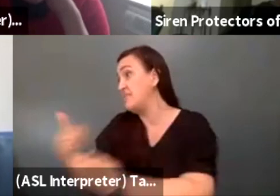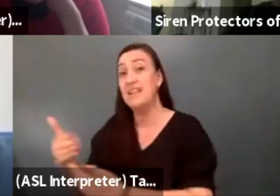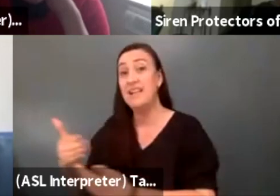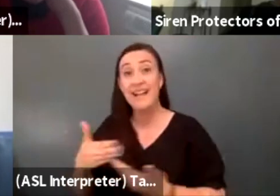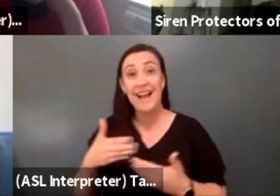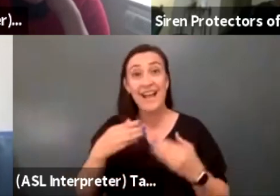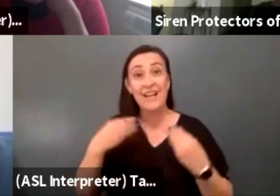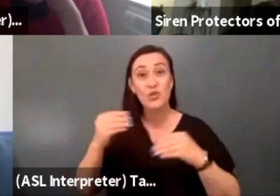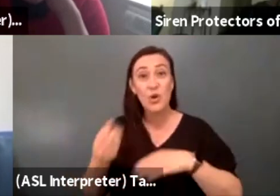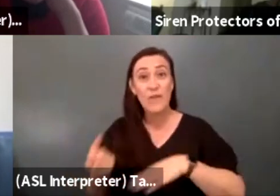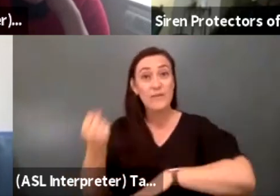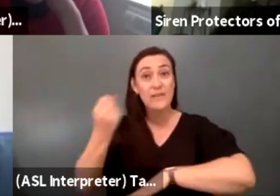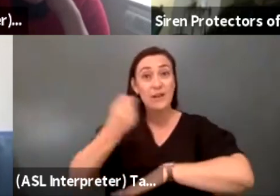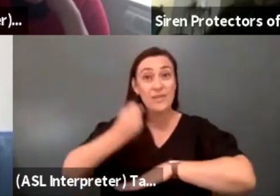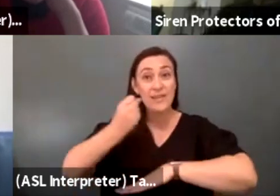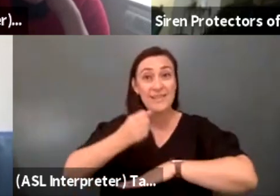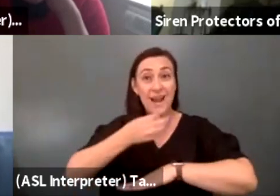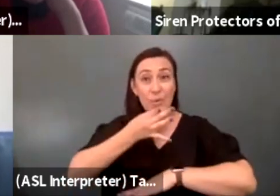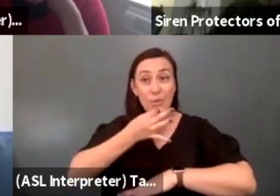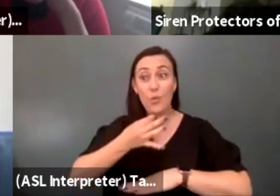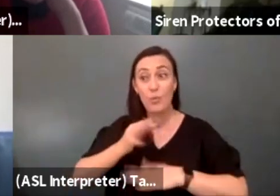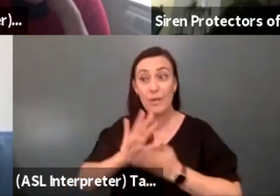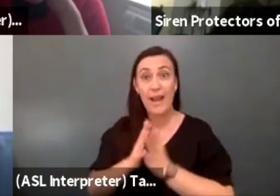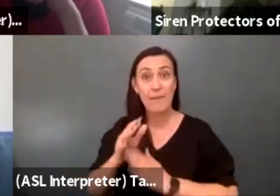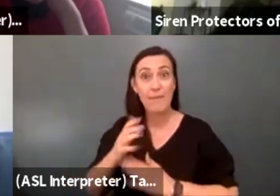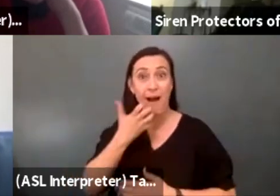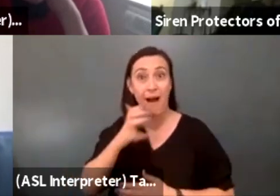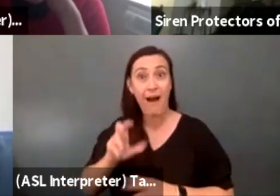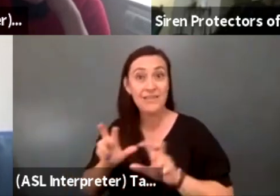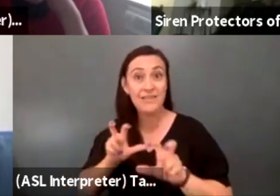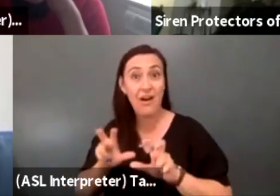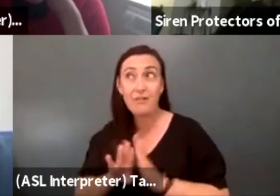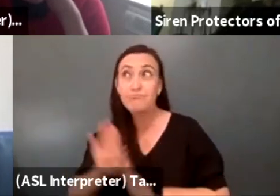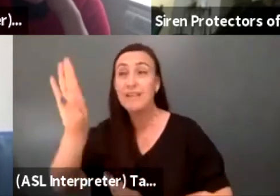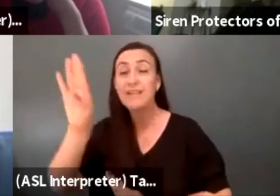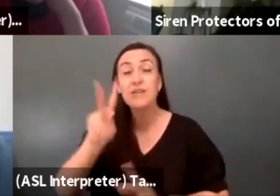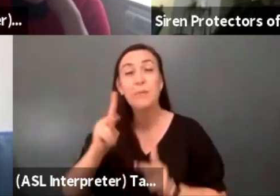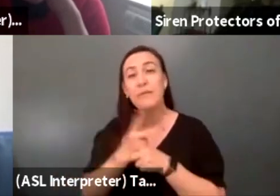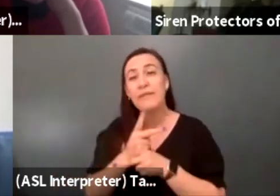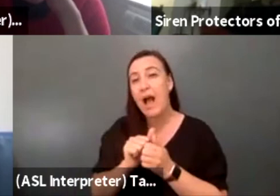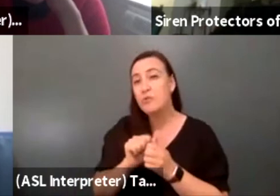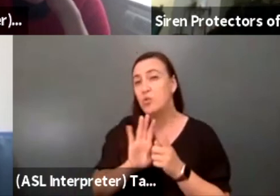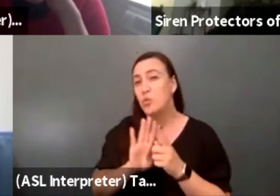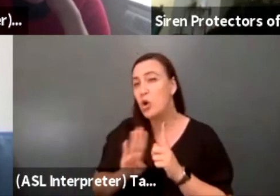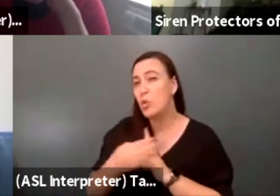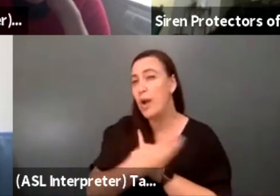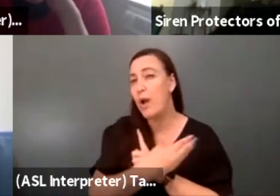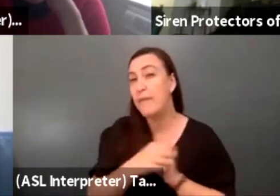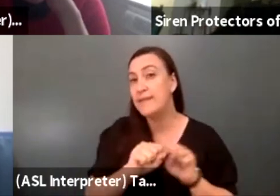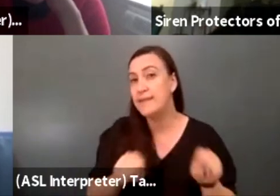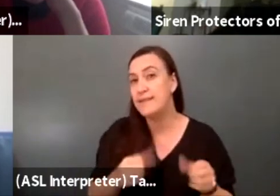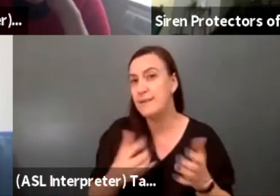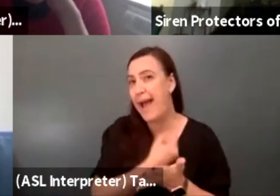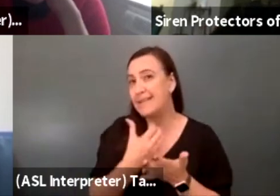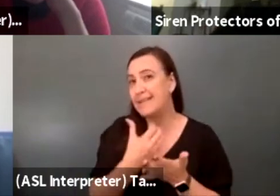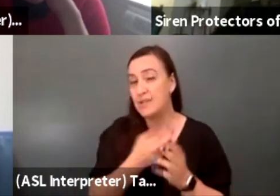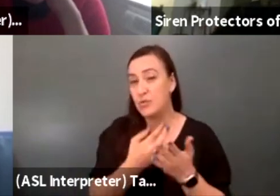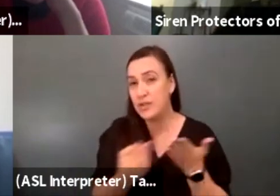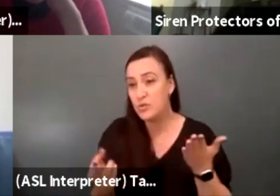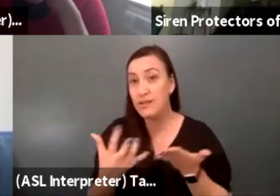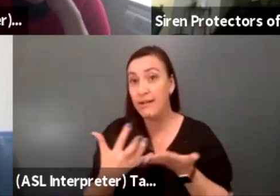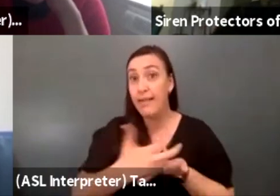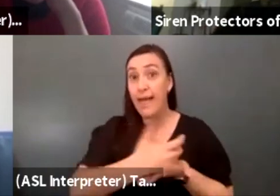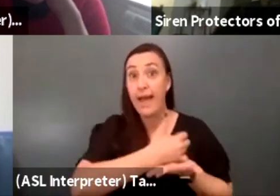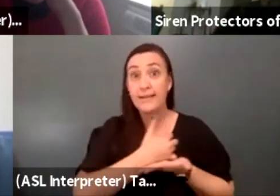like all of a sudden be a hot stock. Like people are thinking about ways to work around the system, to access resources, collect